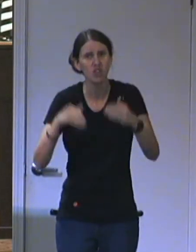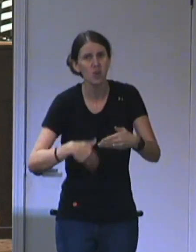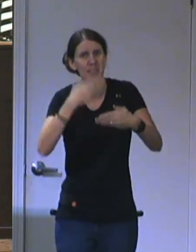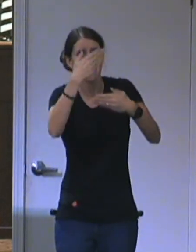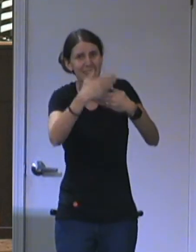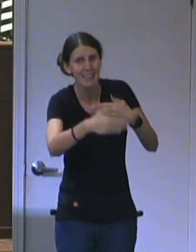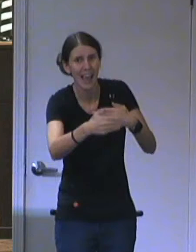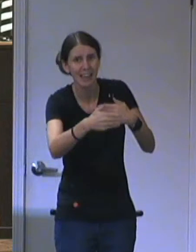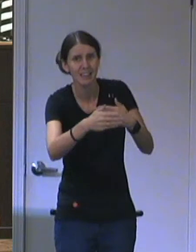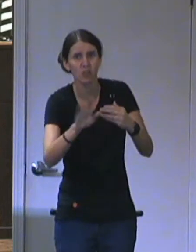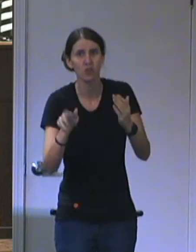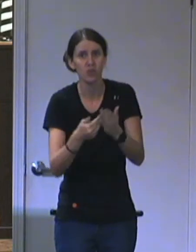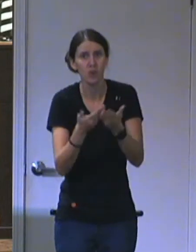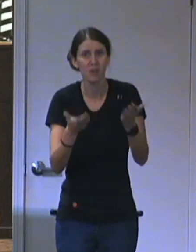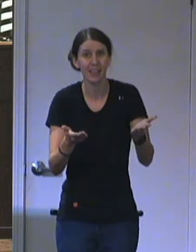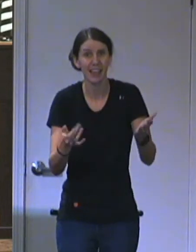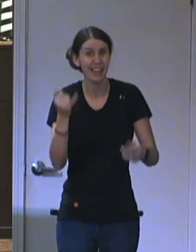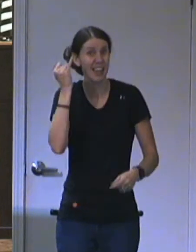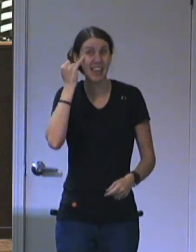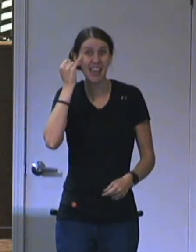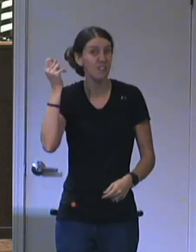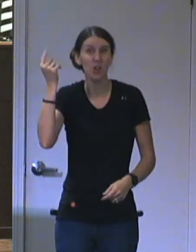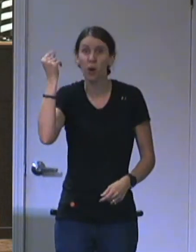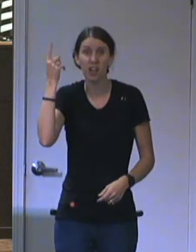have this thing?